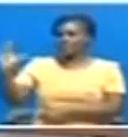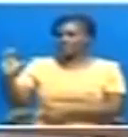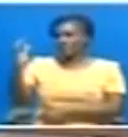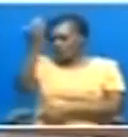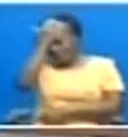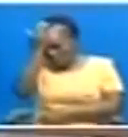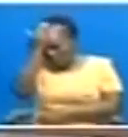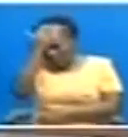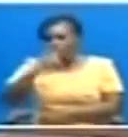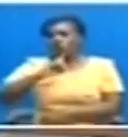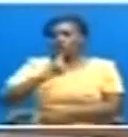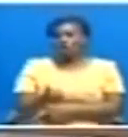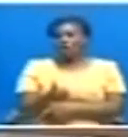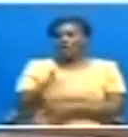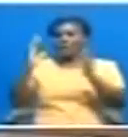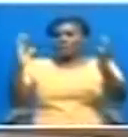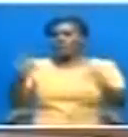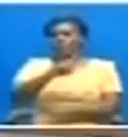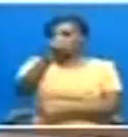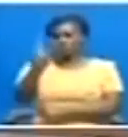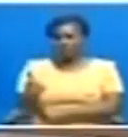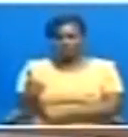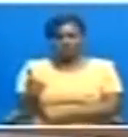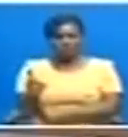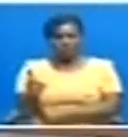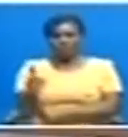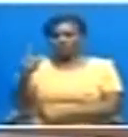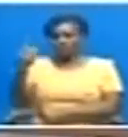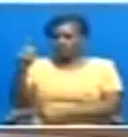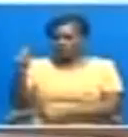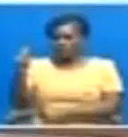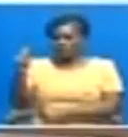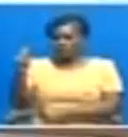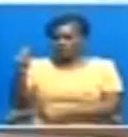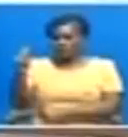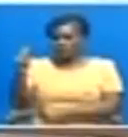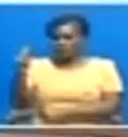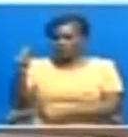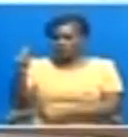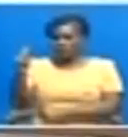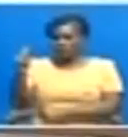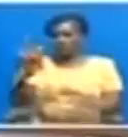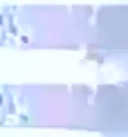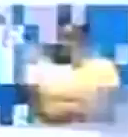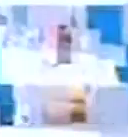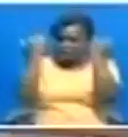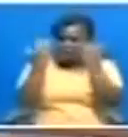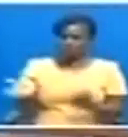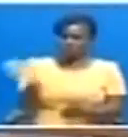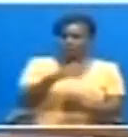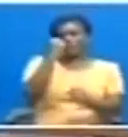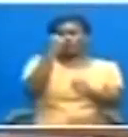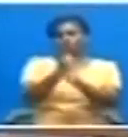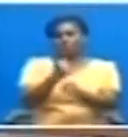orders? Some of your feedback on our big question tonight on whether teachers should continue to return back to